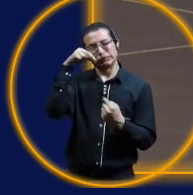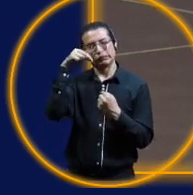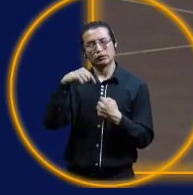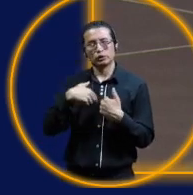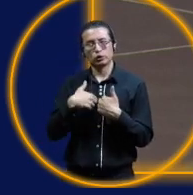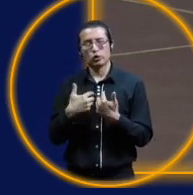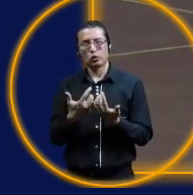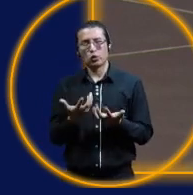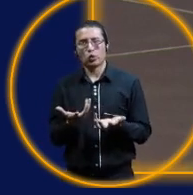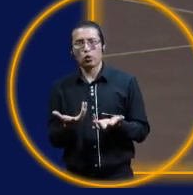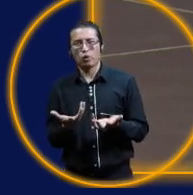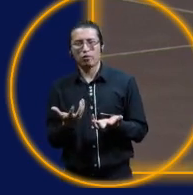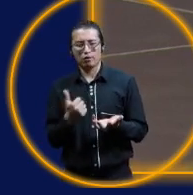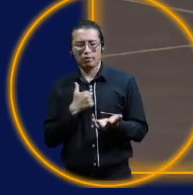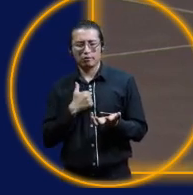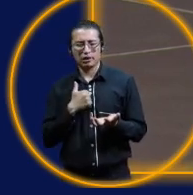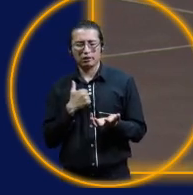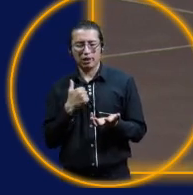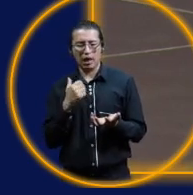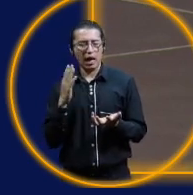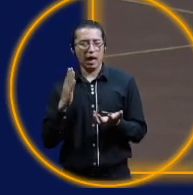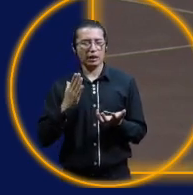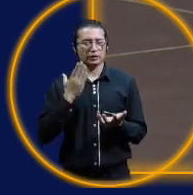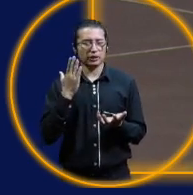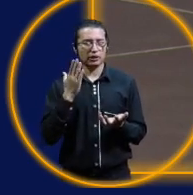original artist with,